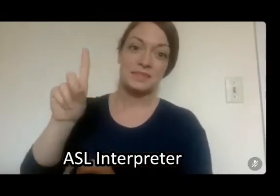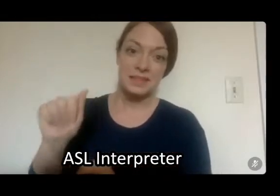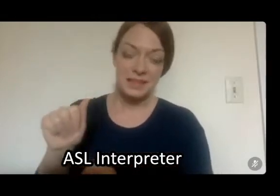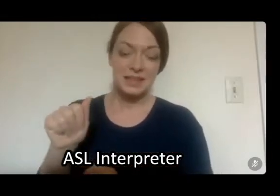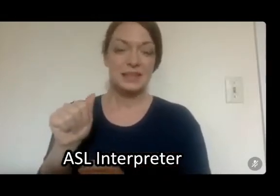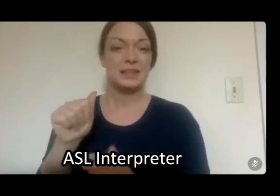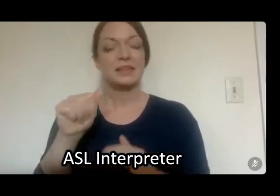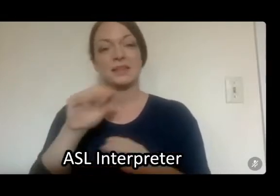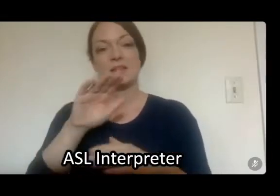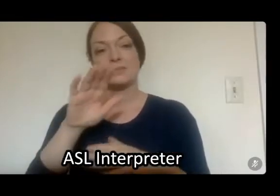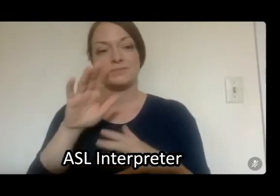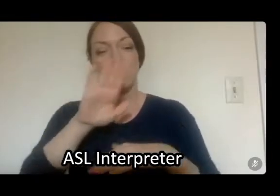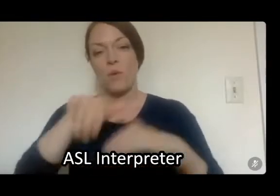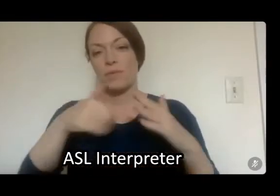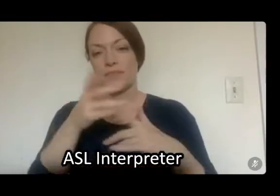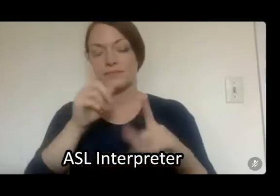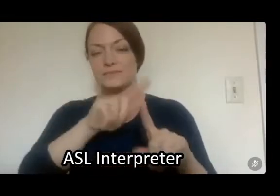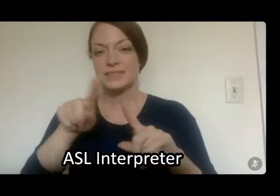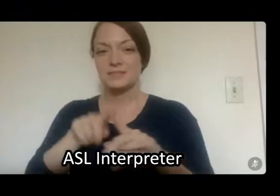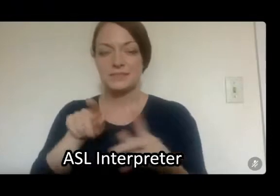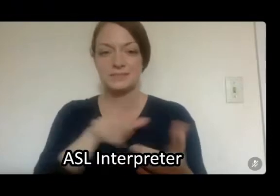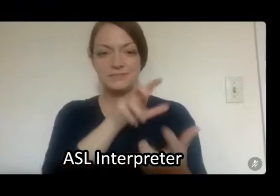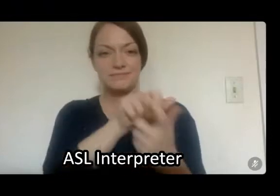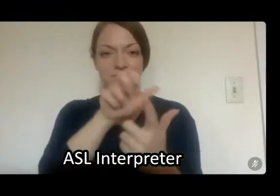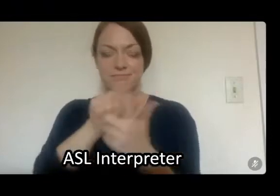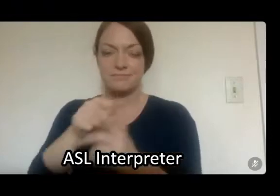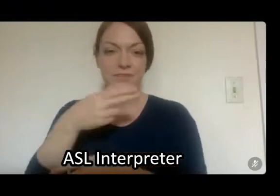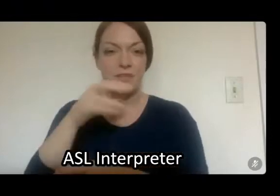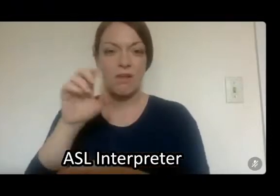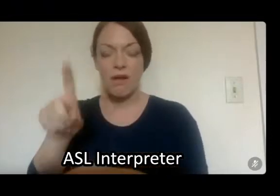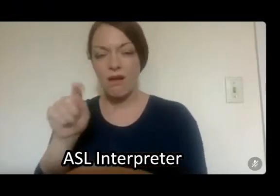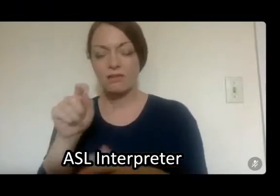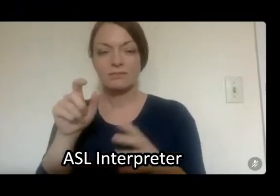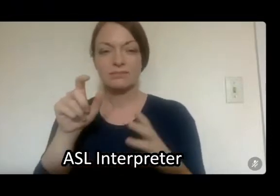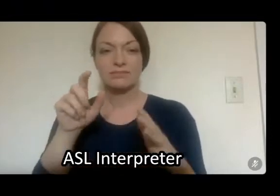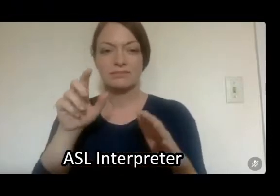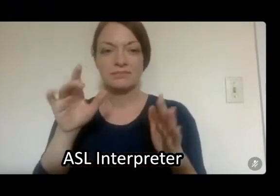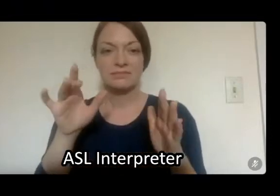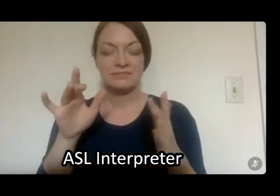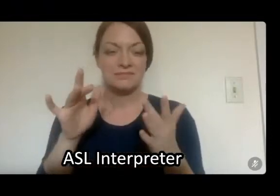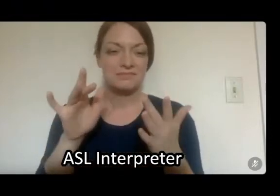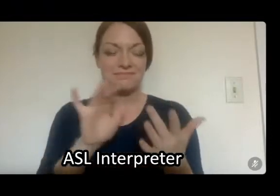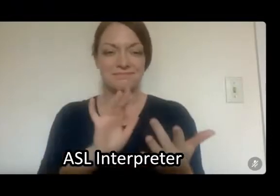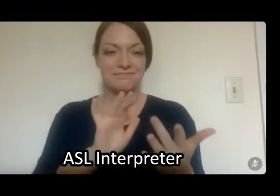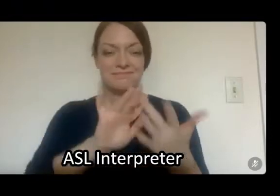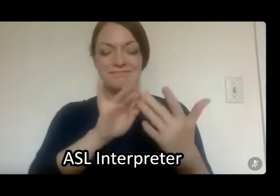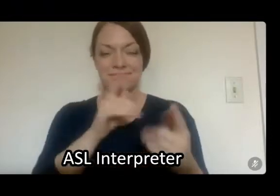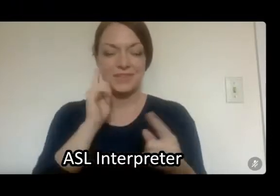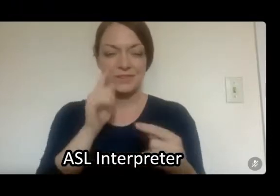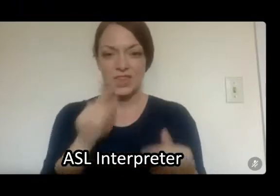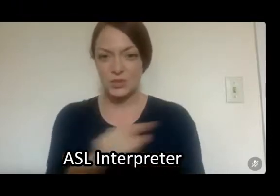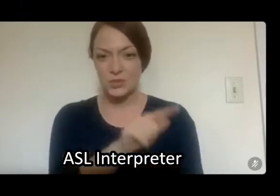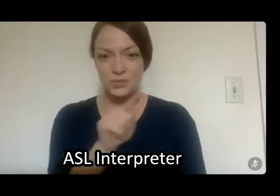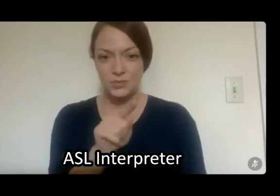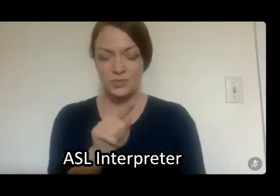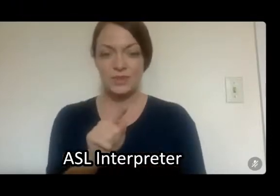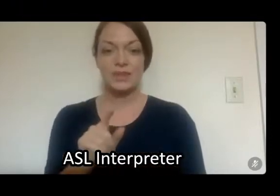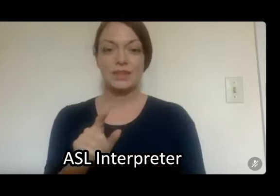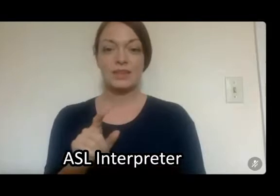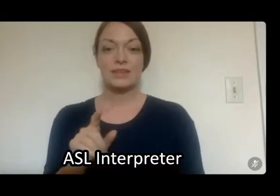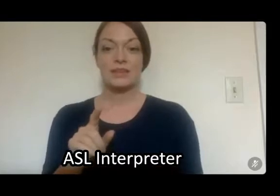audio landmarks, going through how to run an accessible session. But we really wanted to let League of